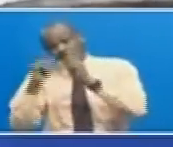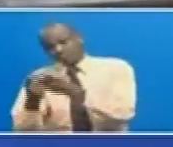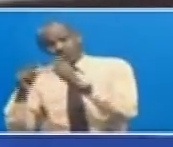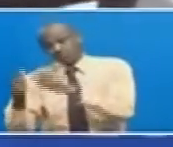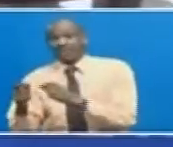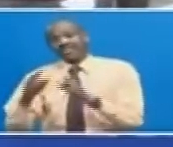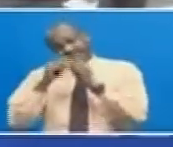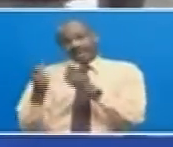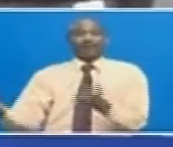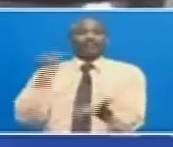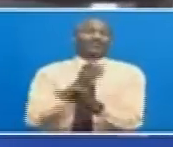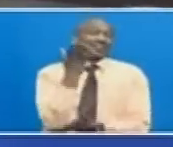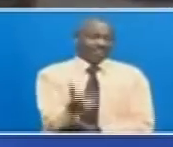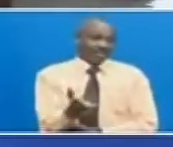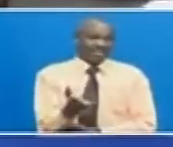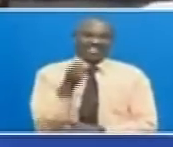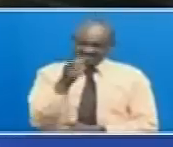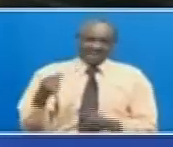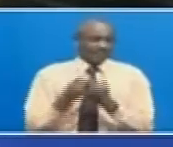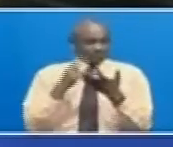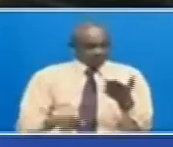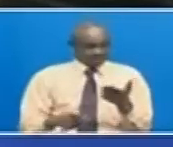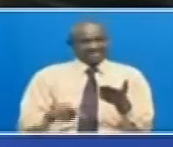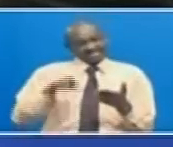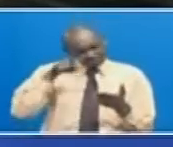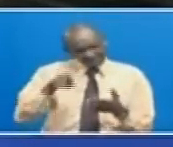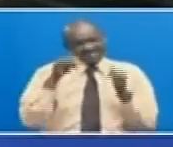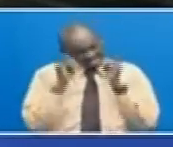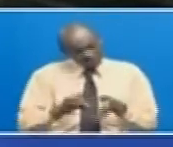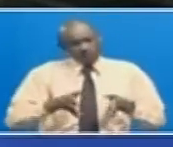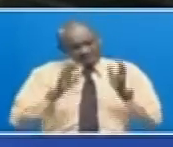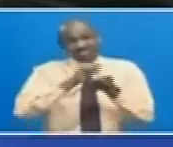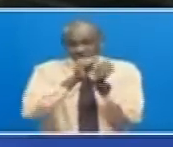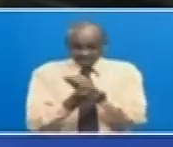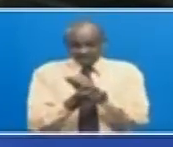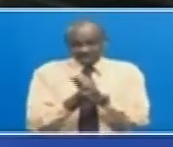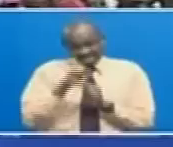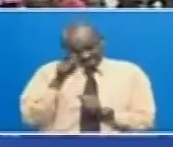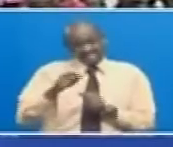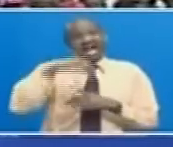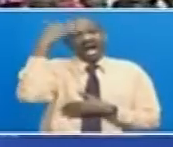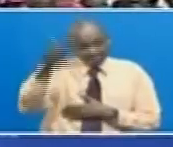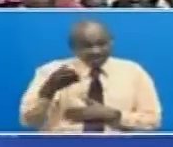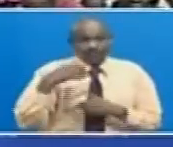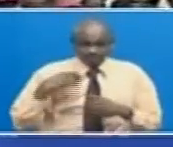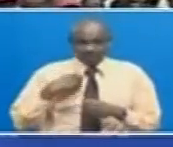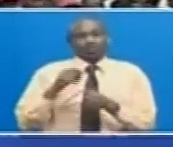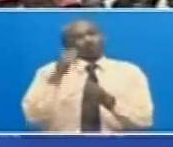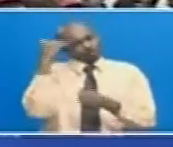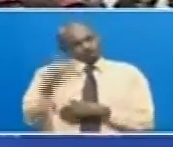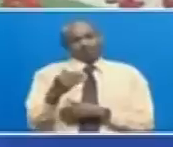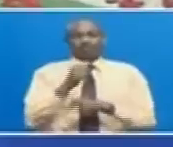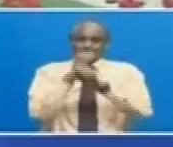institutions. The onus, he says, rests on the generation that passed the new dispensation and the one that comes after it to guard it